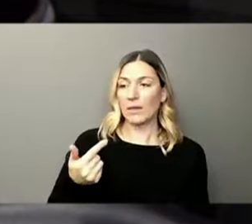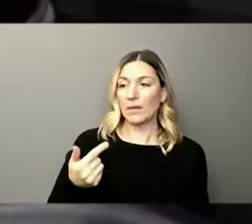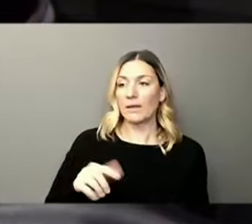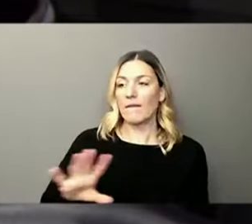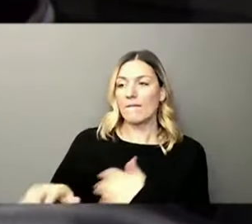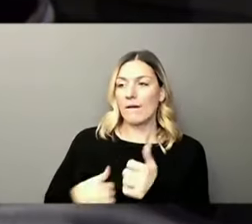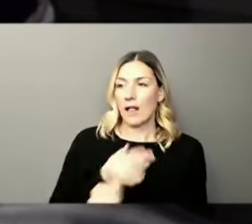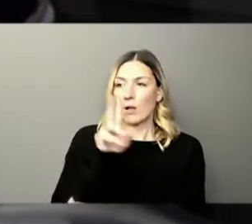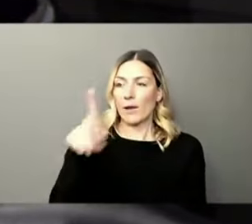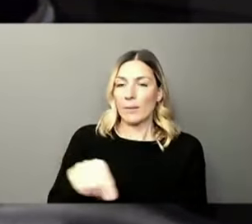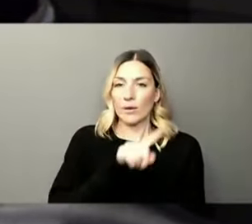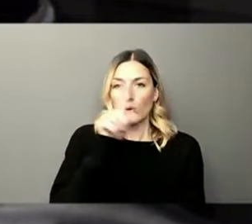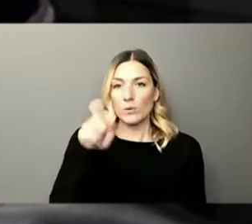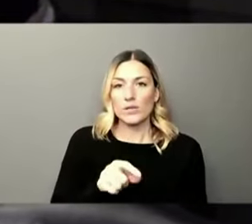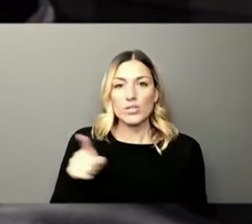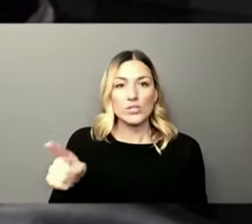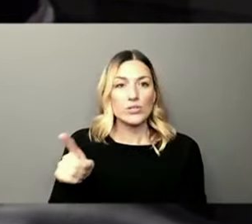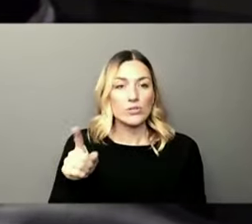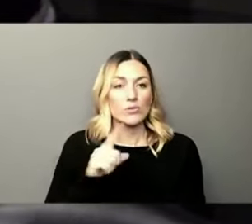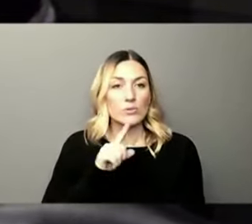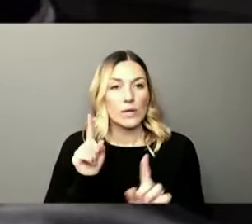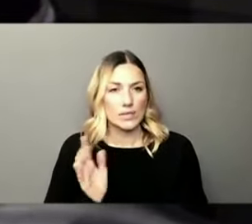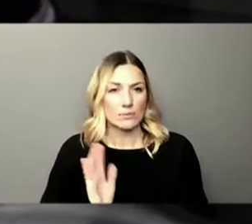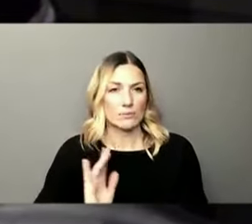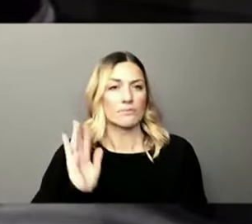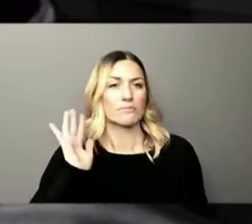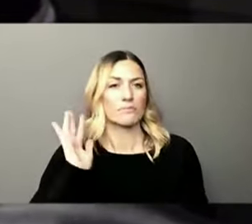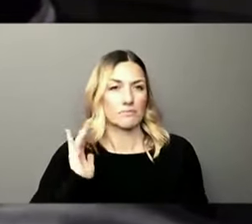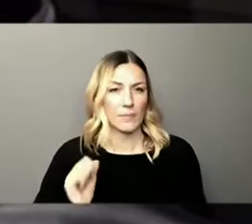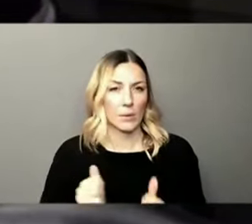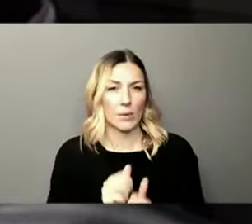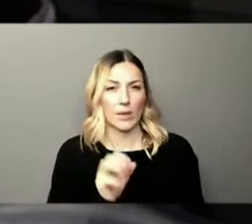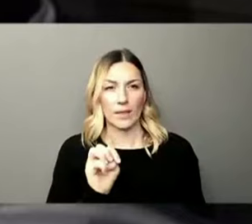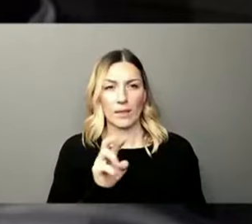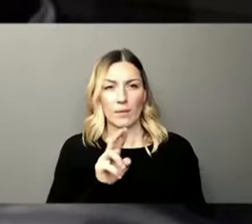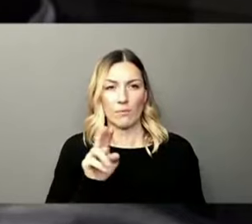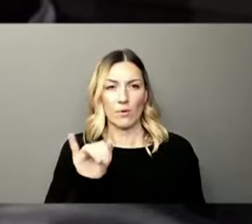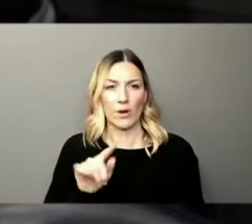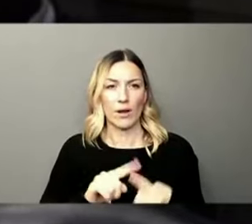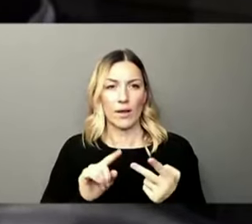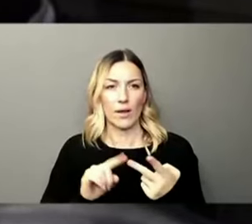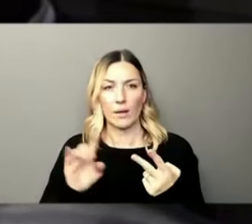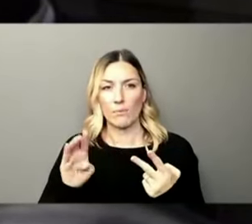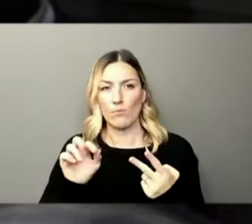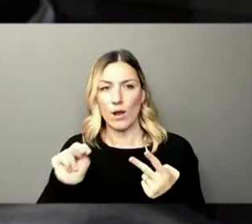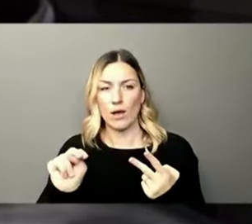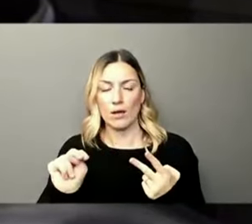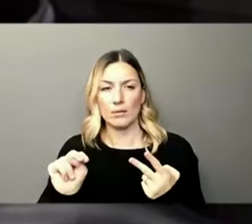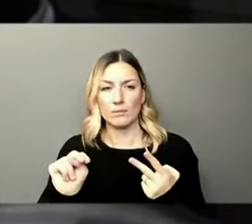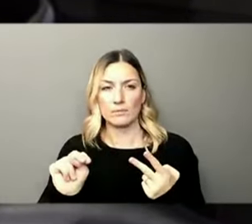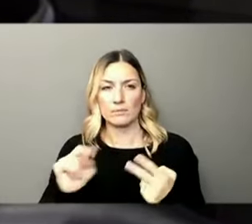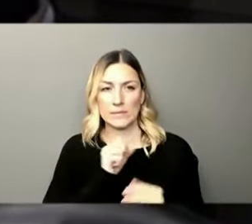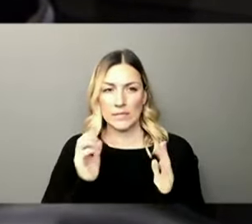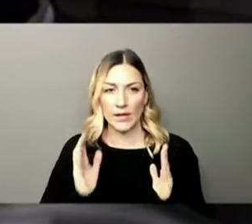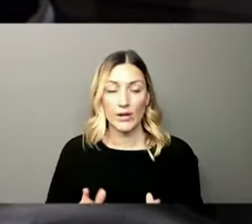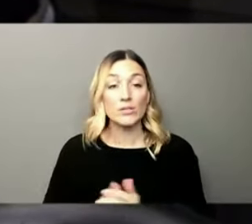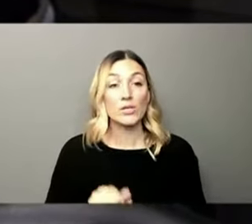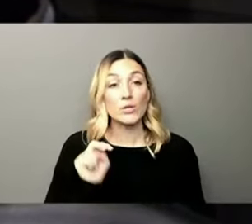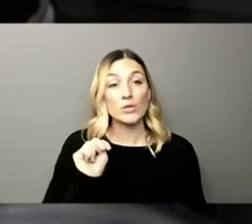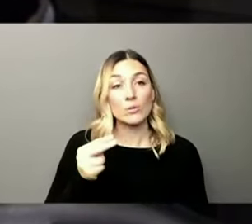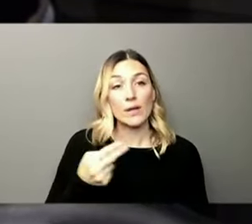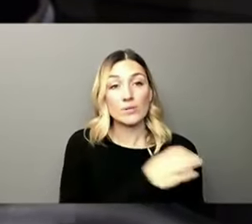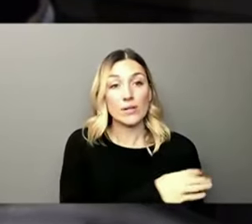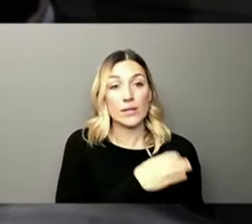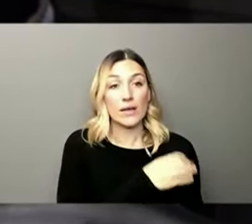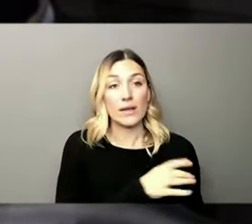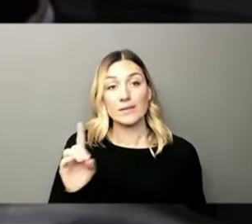on questions you've heard and discussions you've had with Senator Murray and just now Senator Braun. In New Hampshire, our clinic at Dartmouth